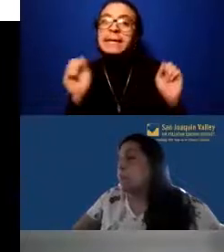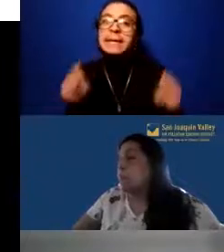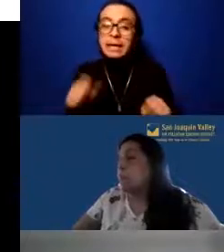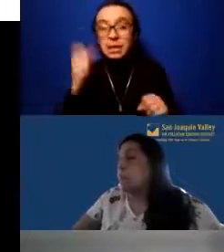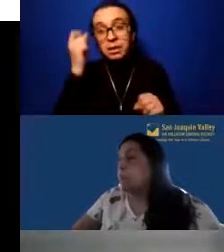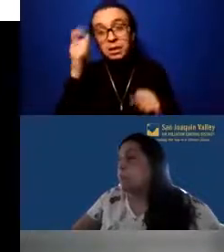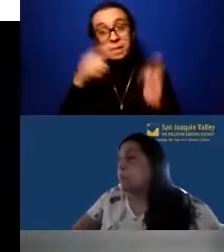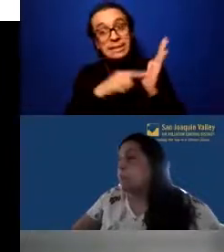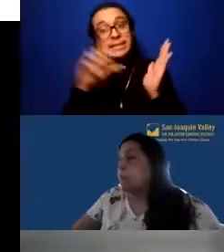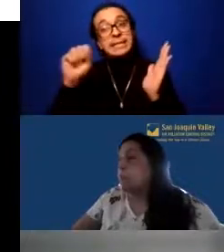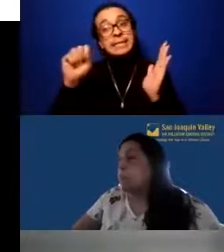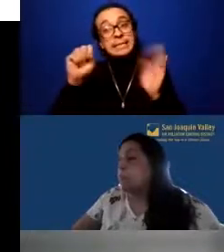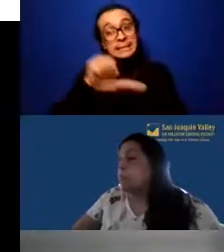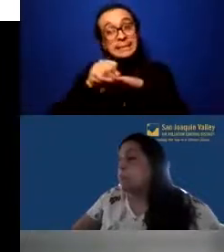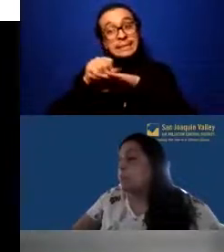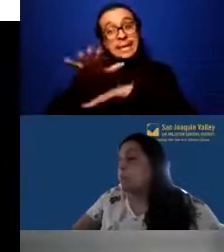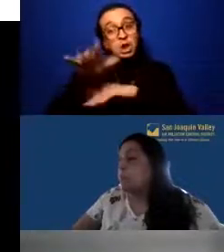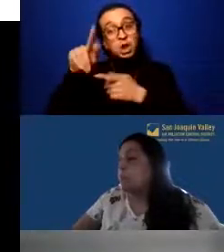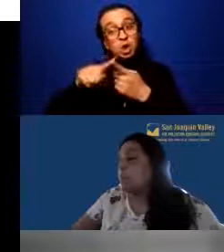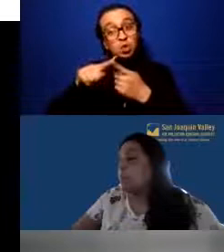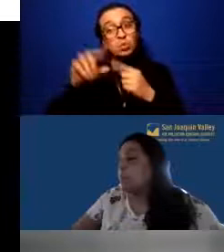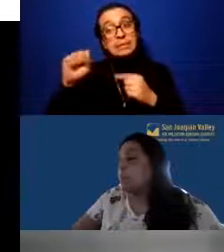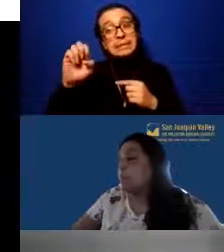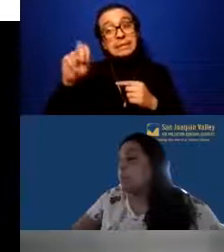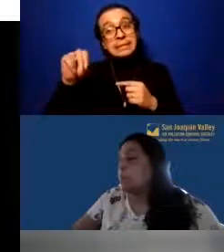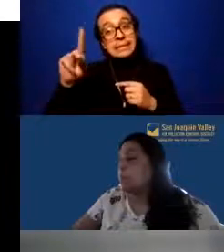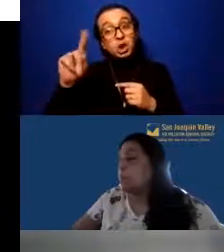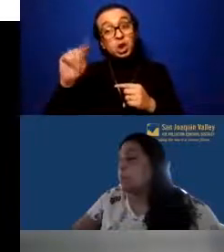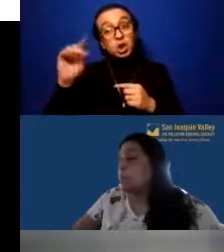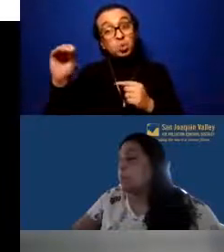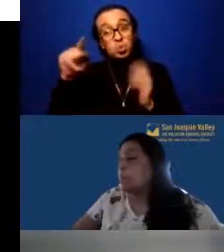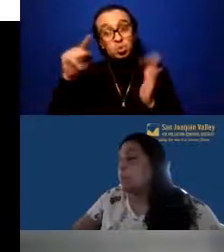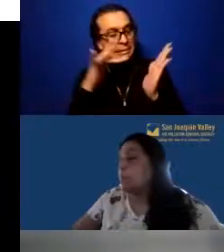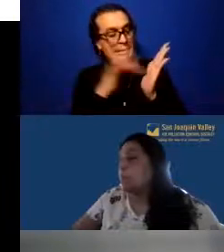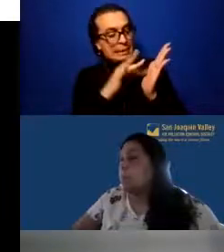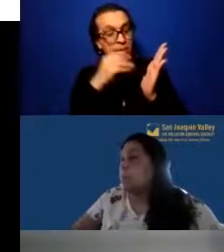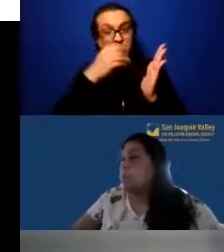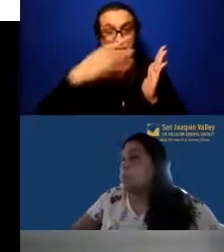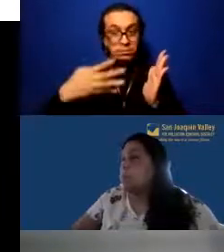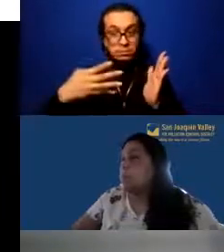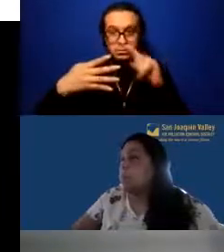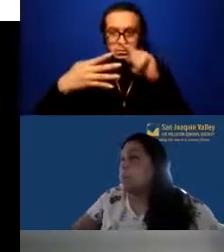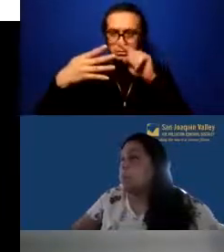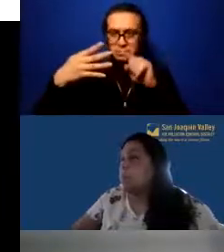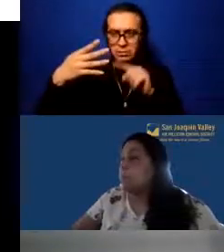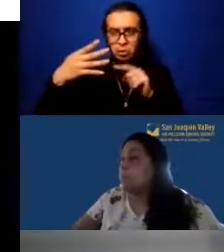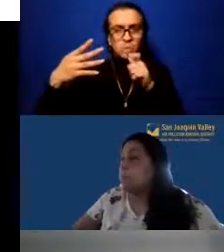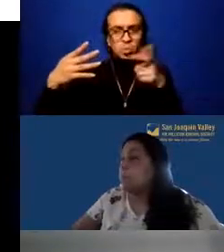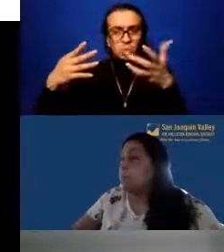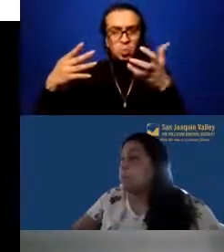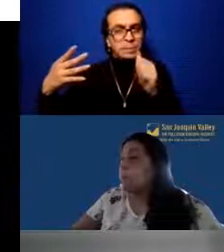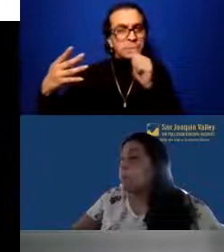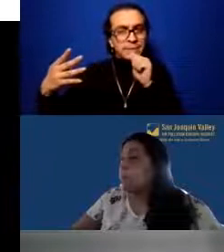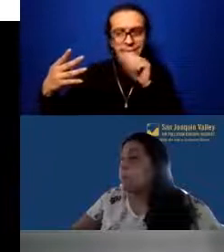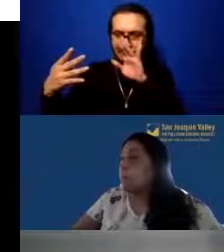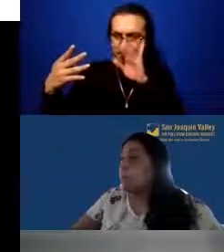or on this meeting participating, then you're going to select, as I put here, everyone in blue. I'm going to select that button, and then